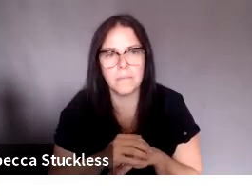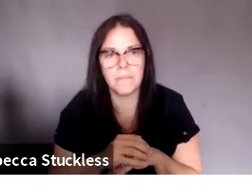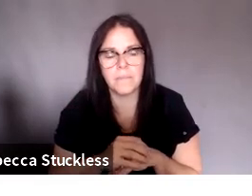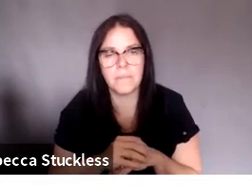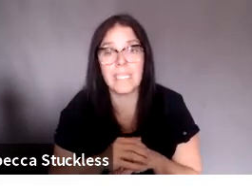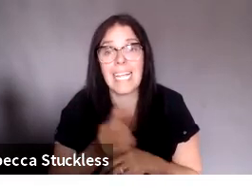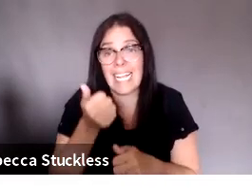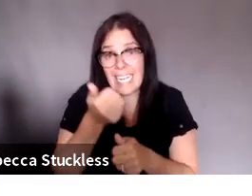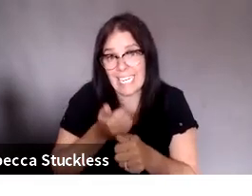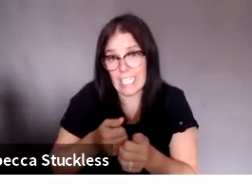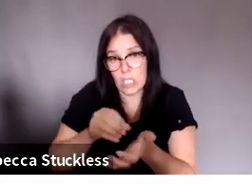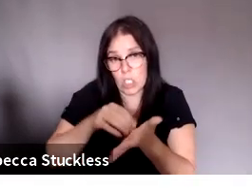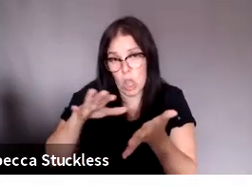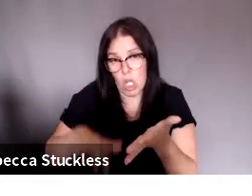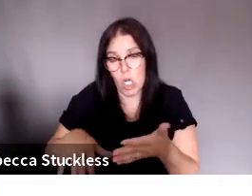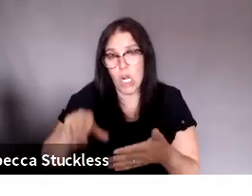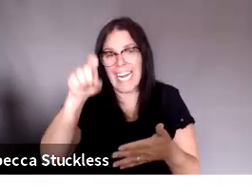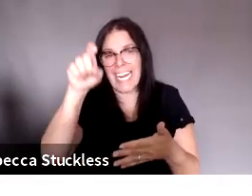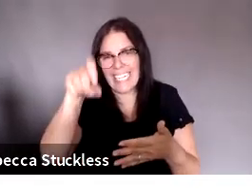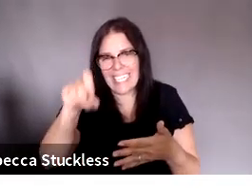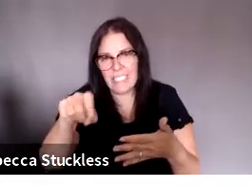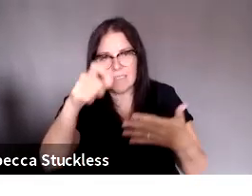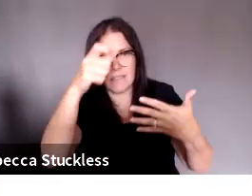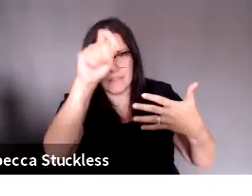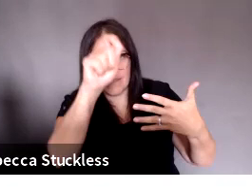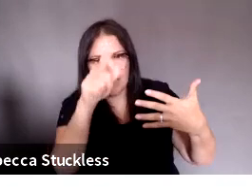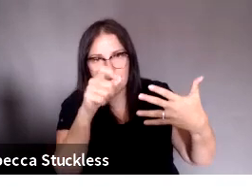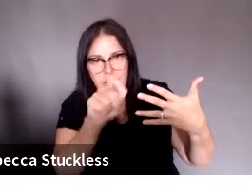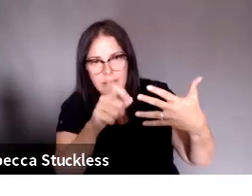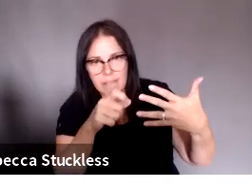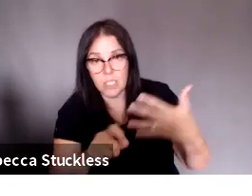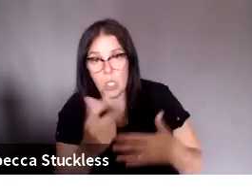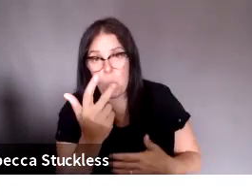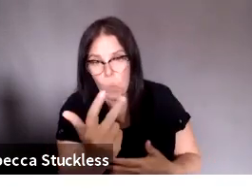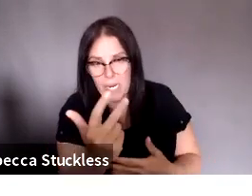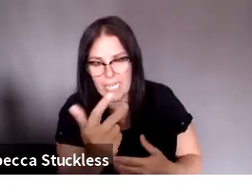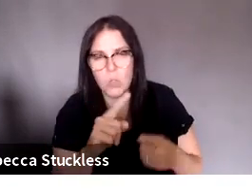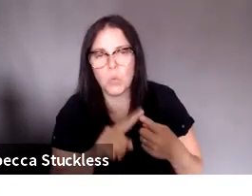learner to more or less get to the 30% target.